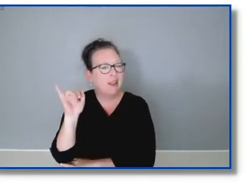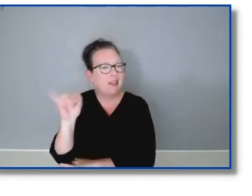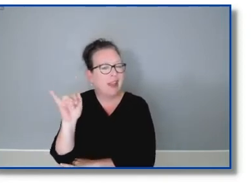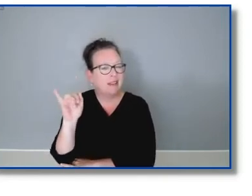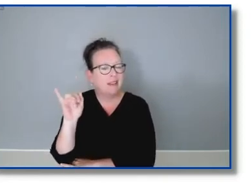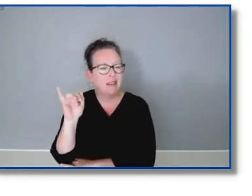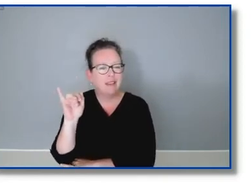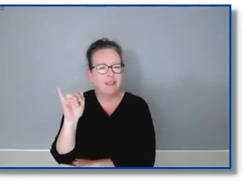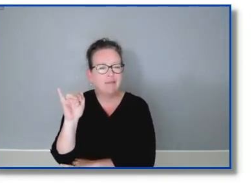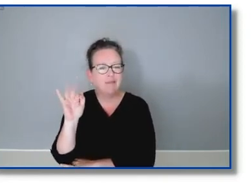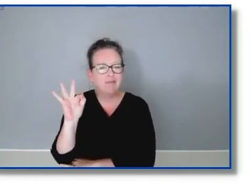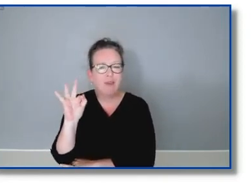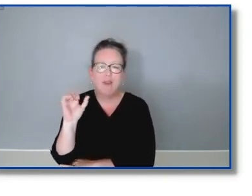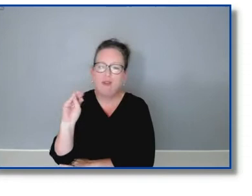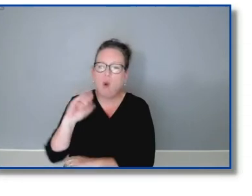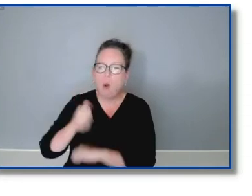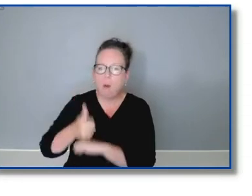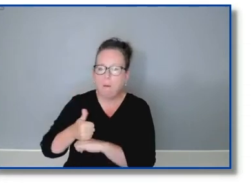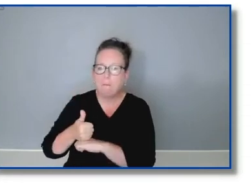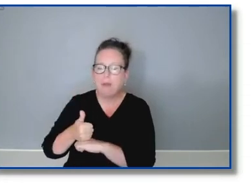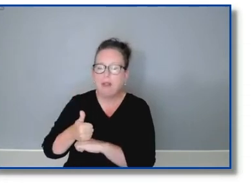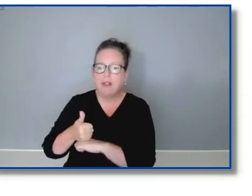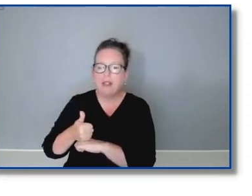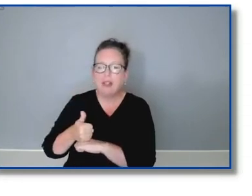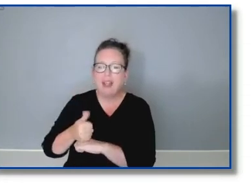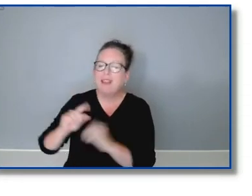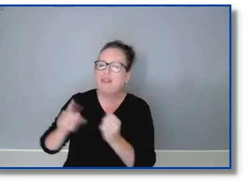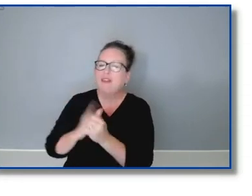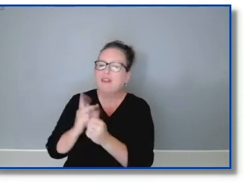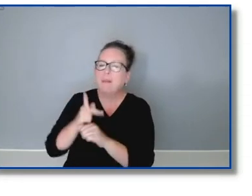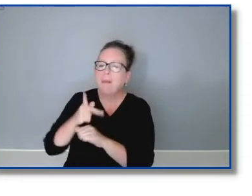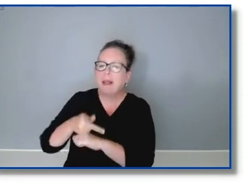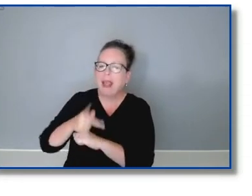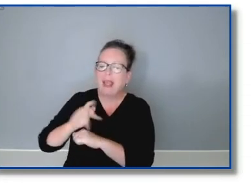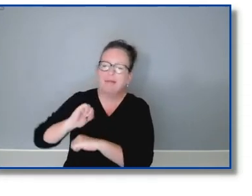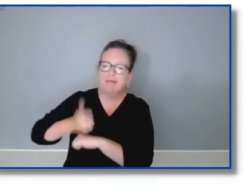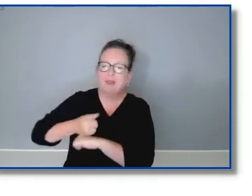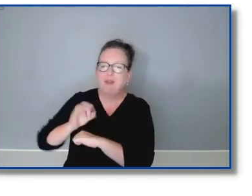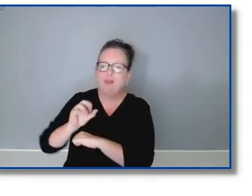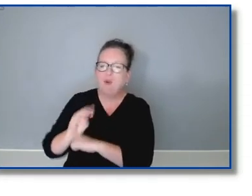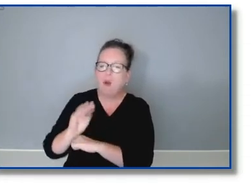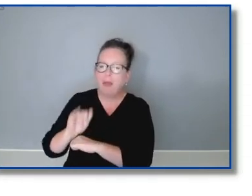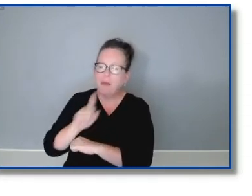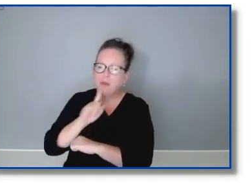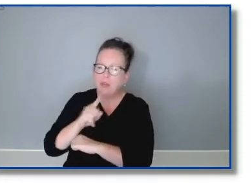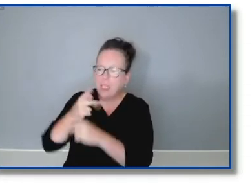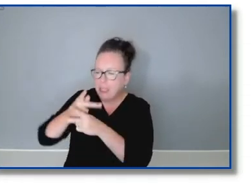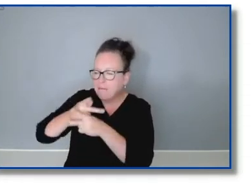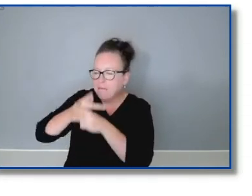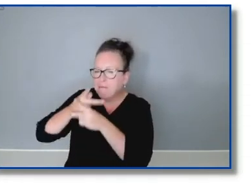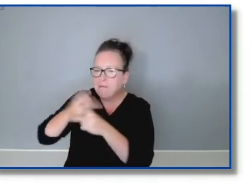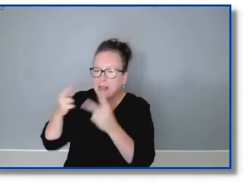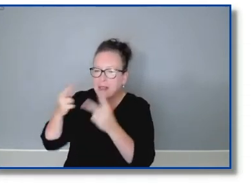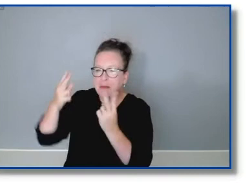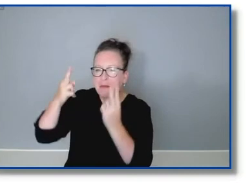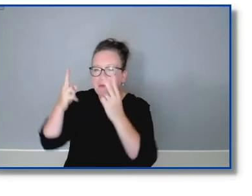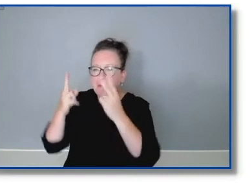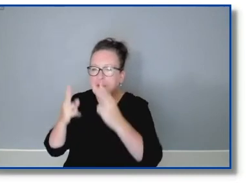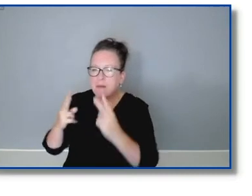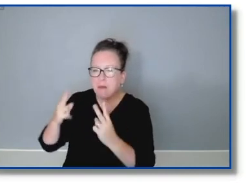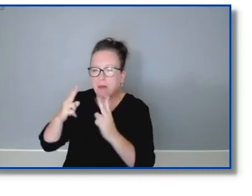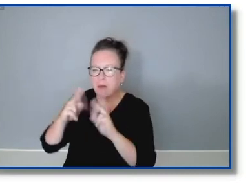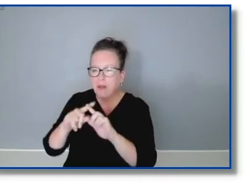the first plant form that was curated or modified